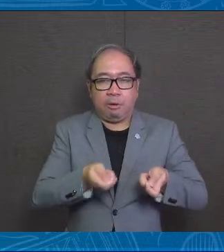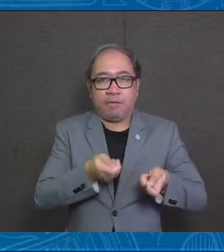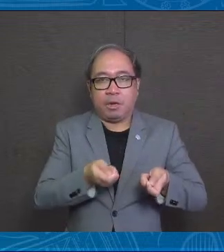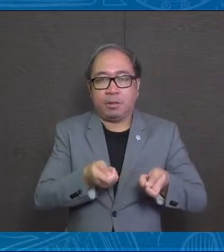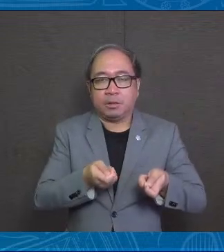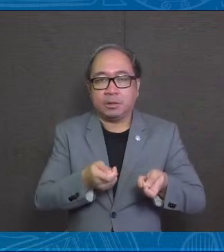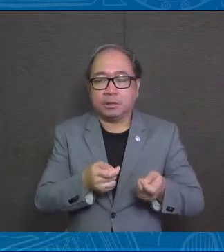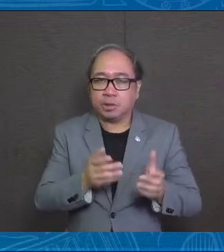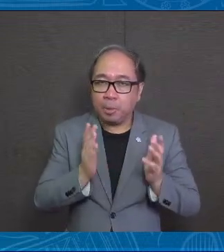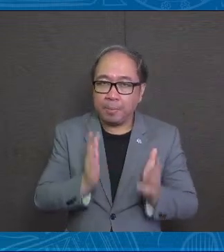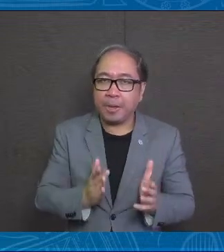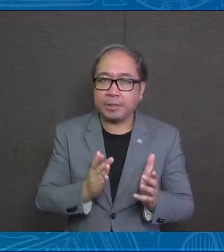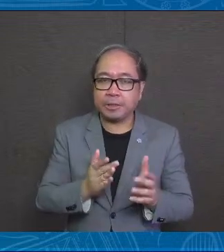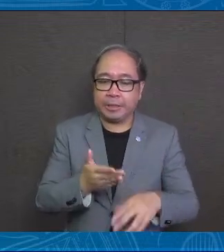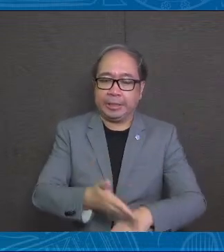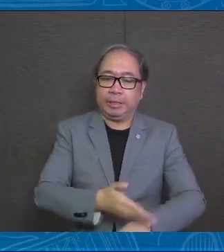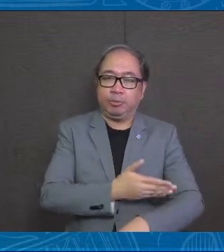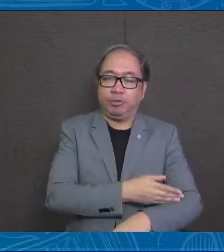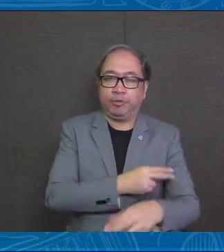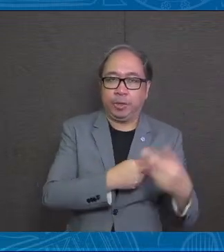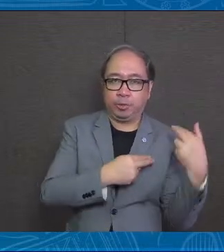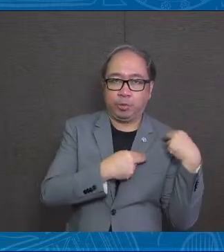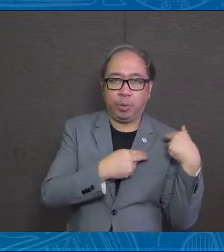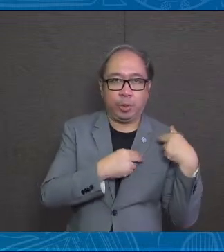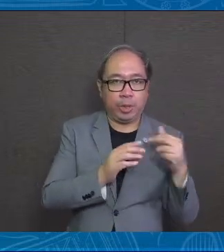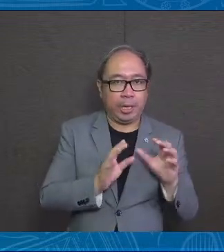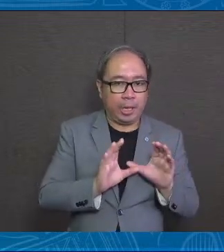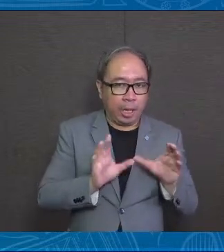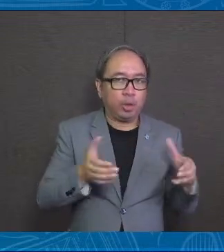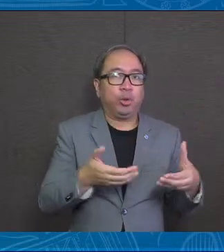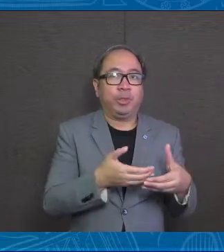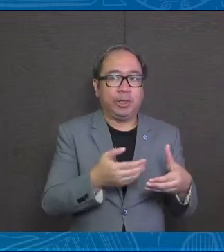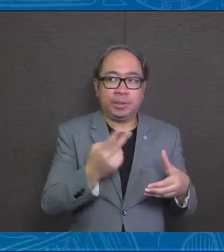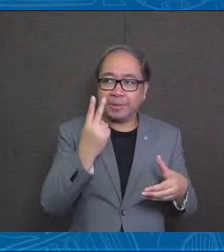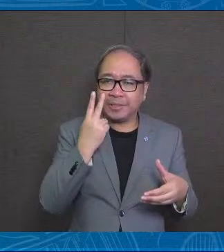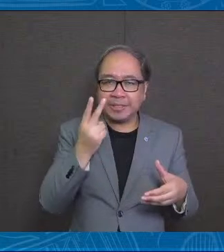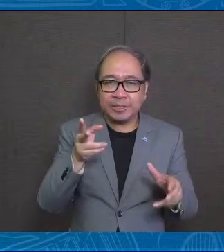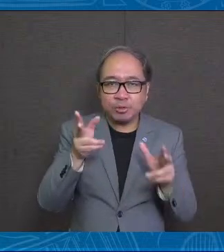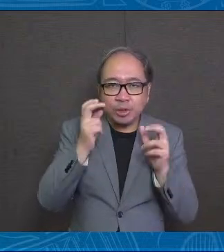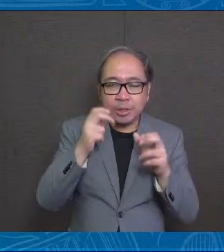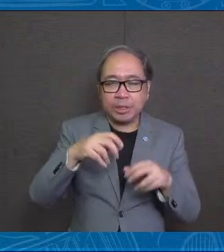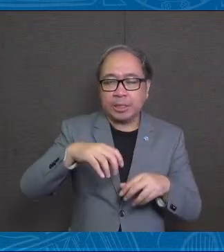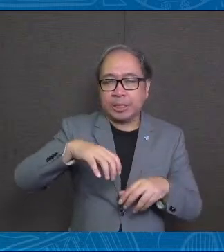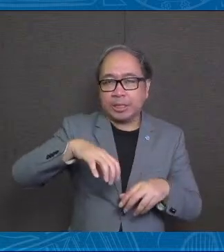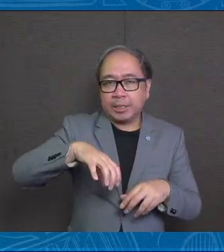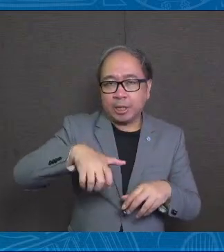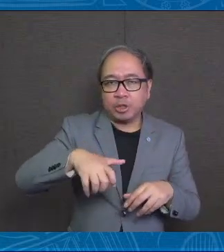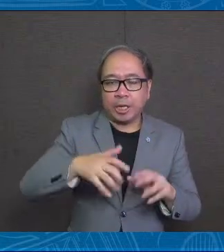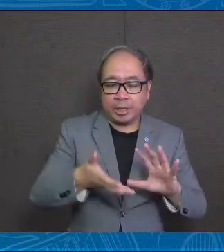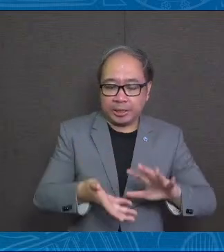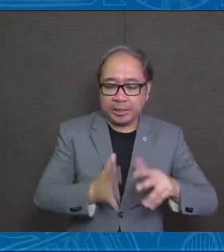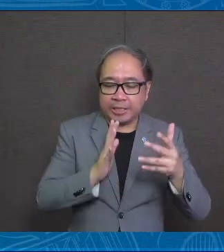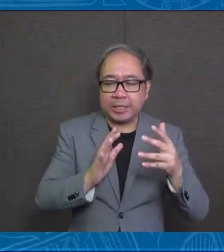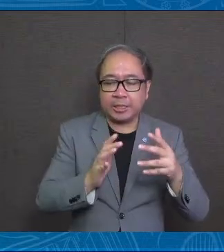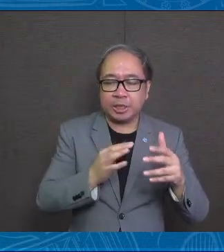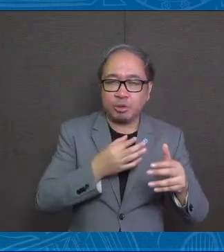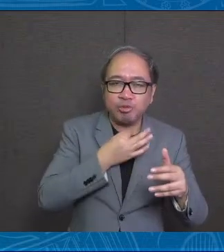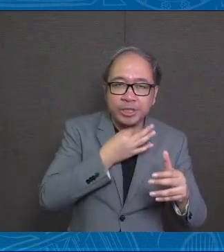to strengthen the role of the committees. We just heard about these national disaster risk management committees.